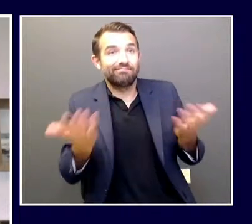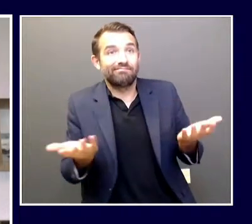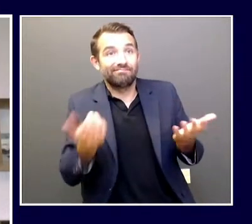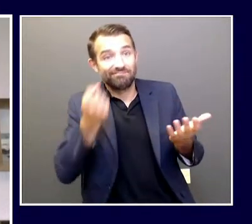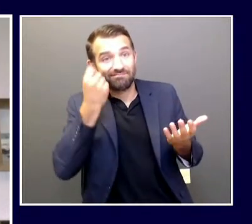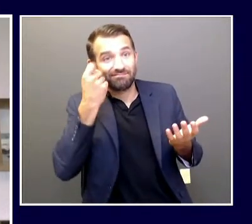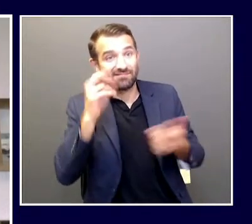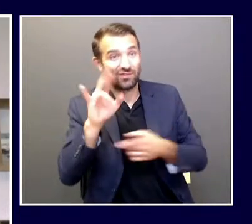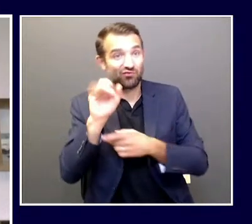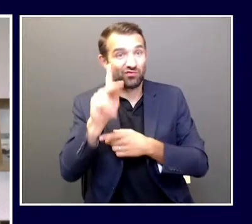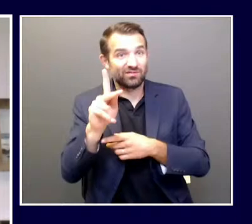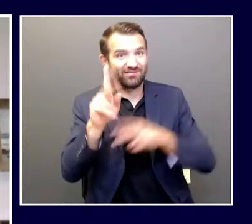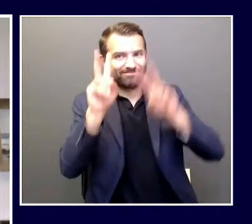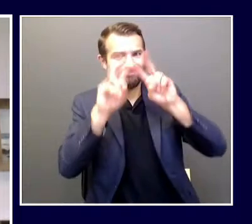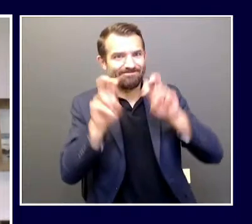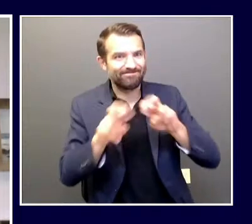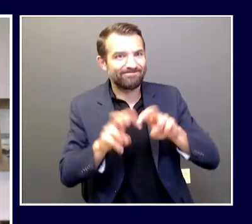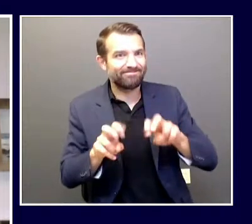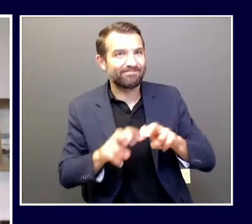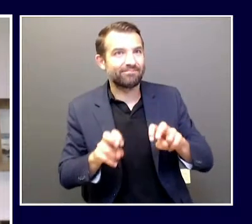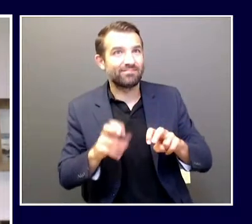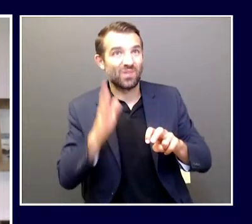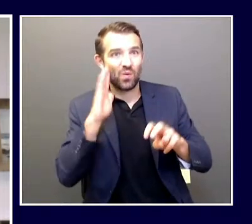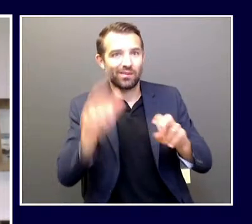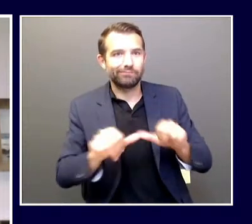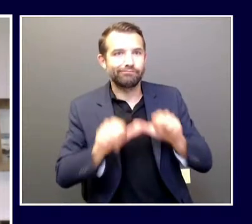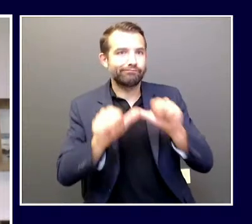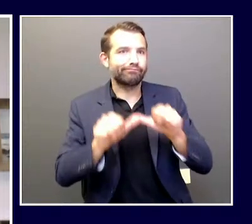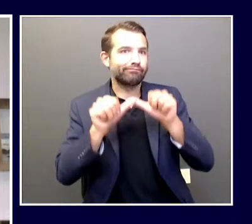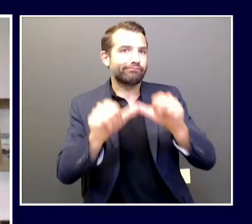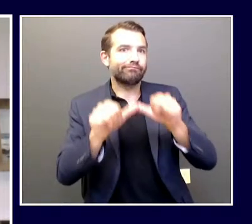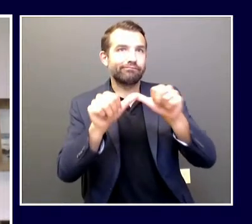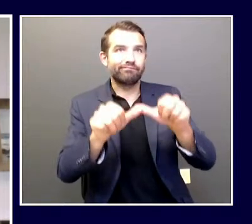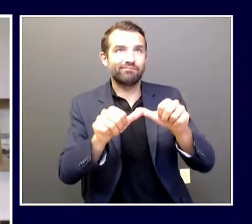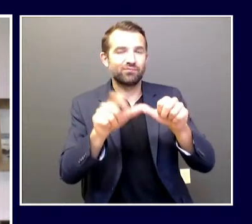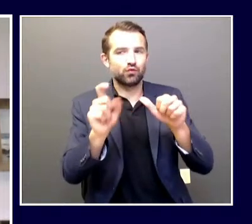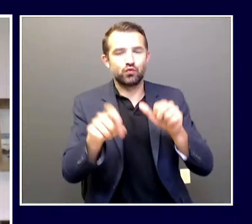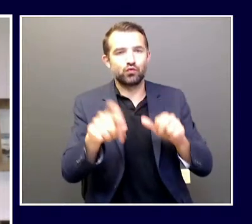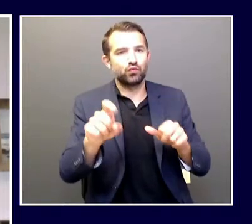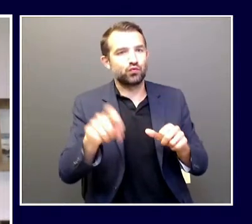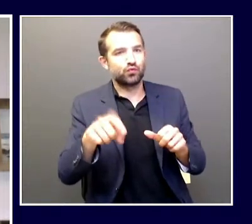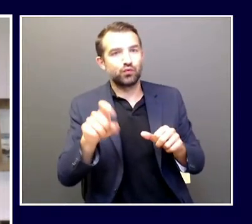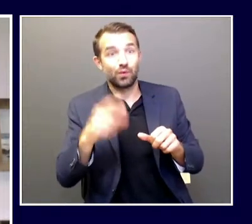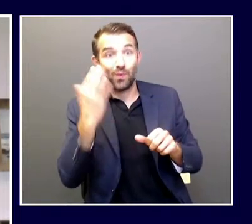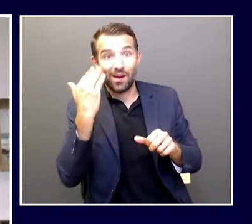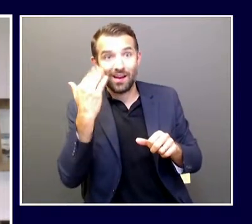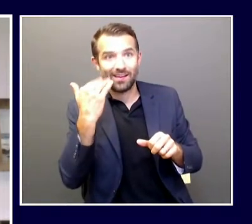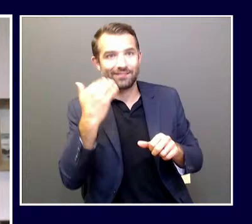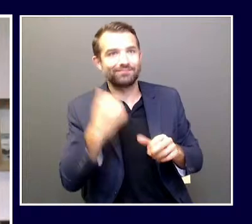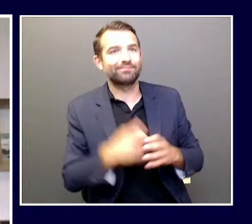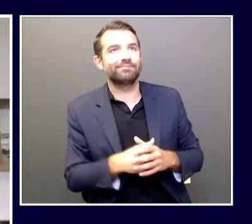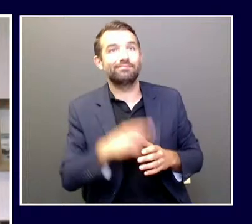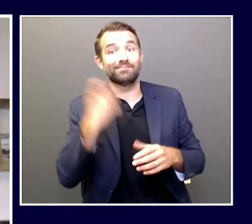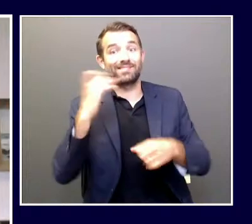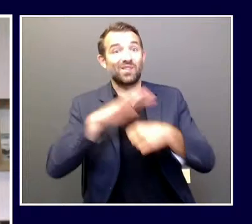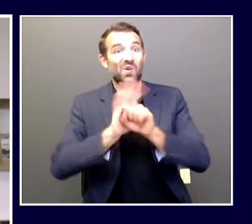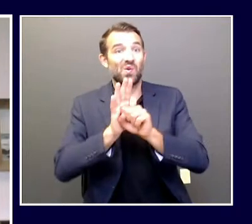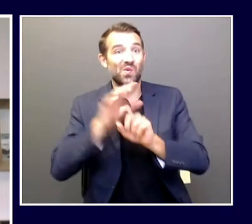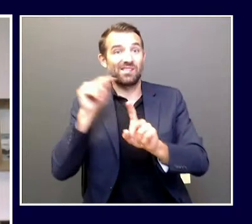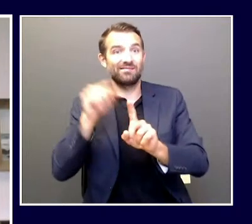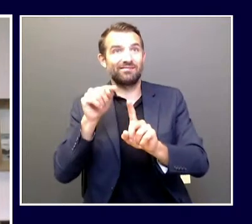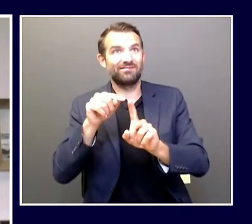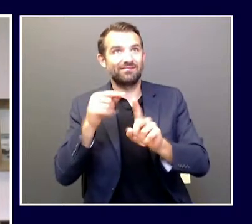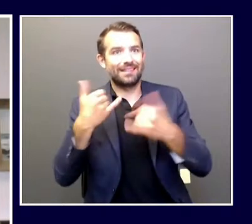of confusion are natural. And as the virus evolves, so too does the scientific understanding around that virus, and